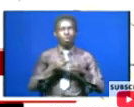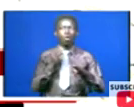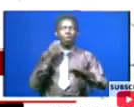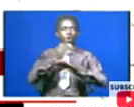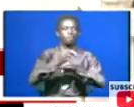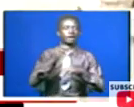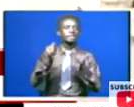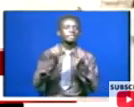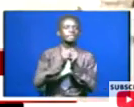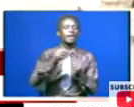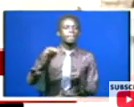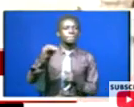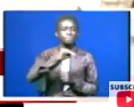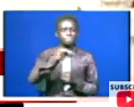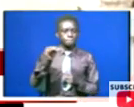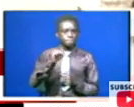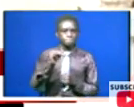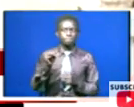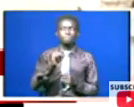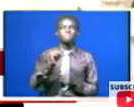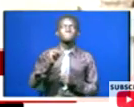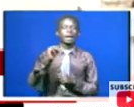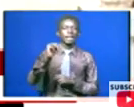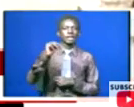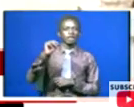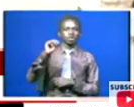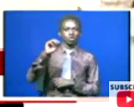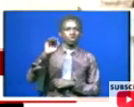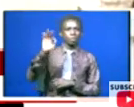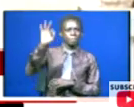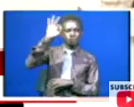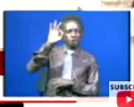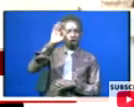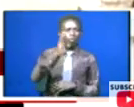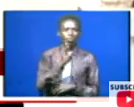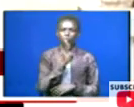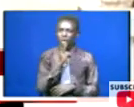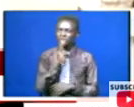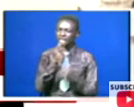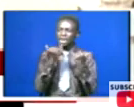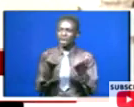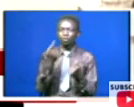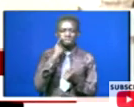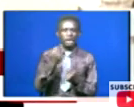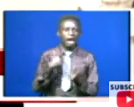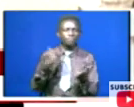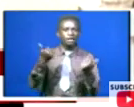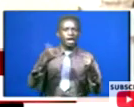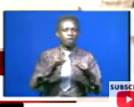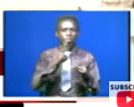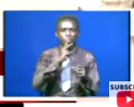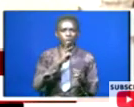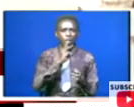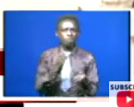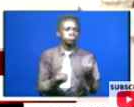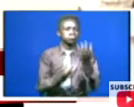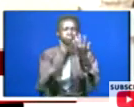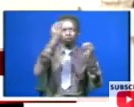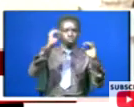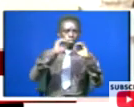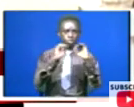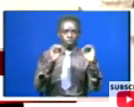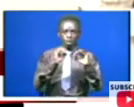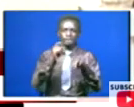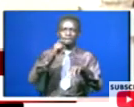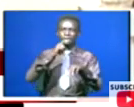of water. The beauty with groundwater is there is no evaporation. So once it gets recharged, it is